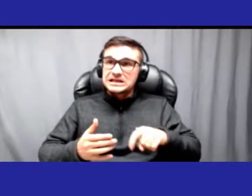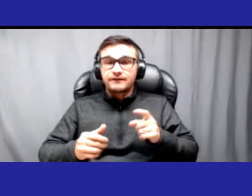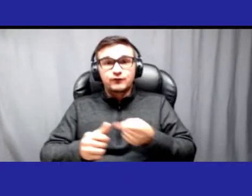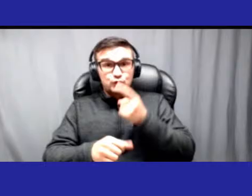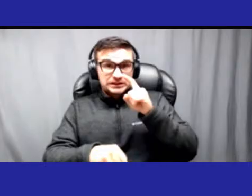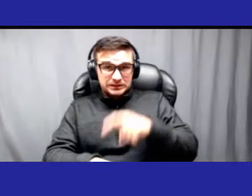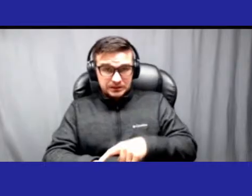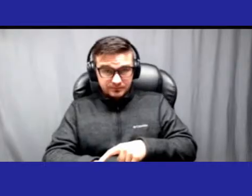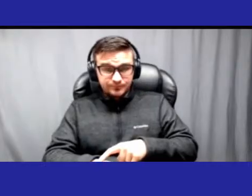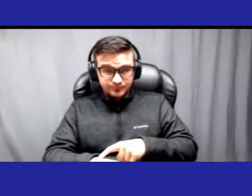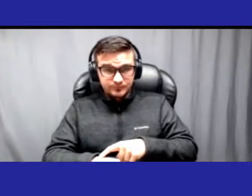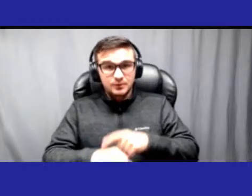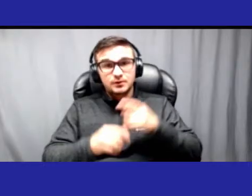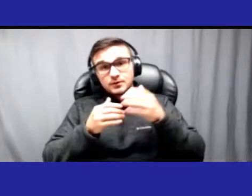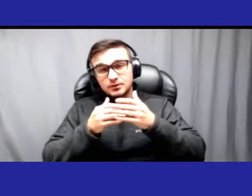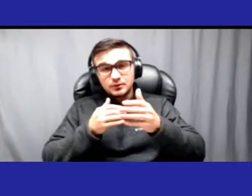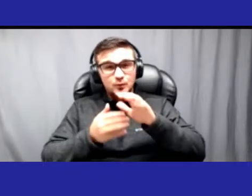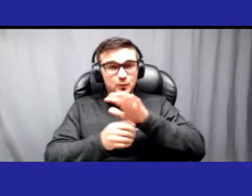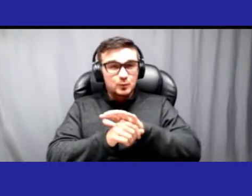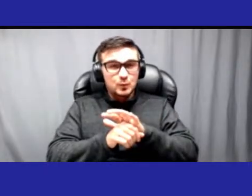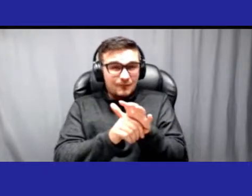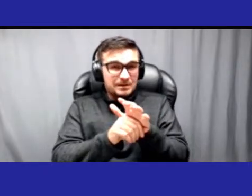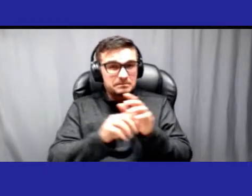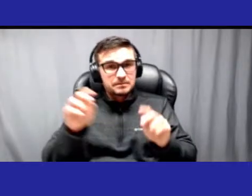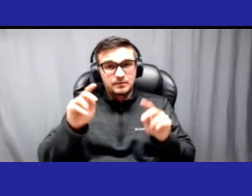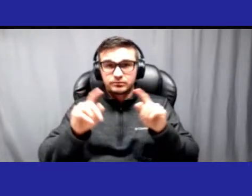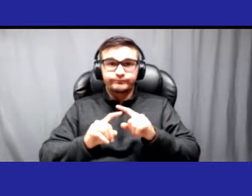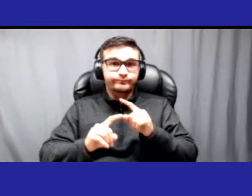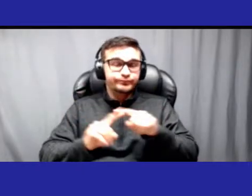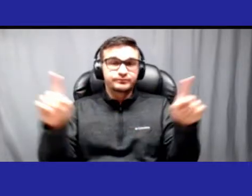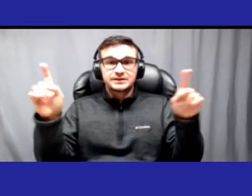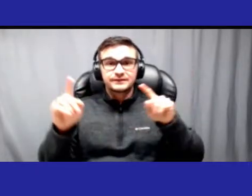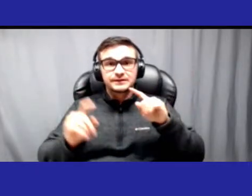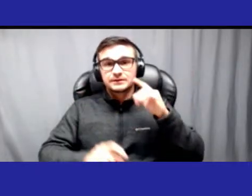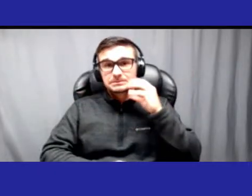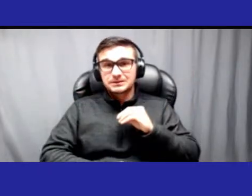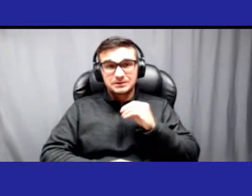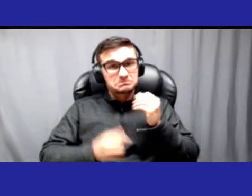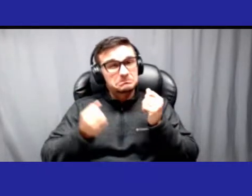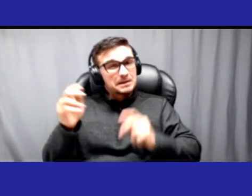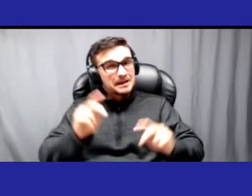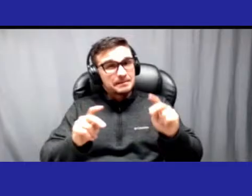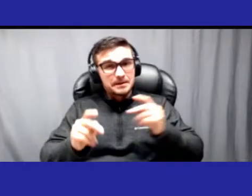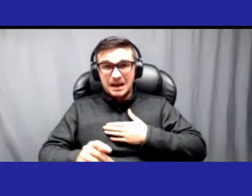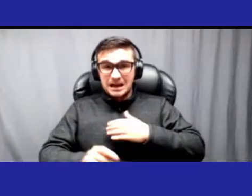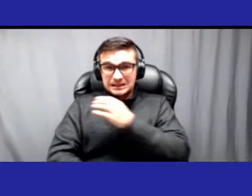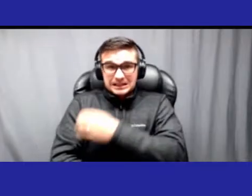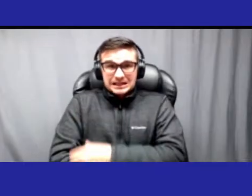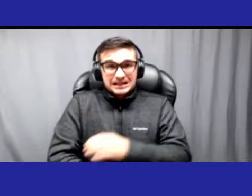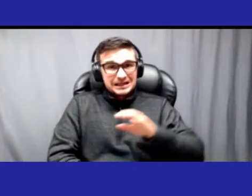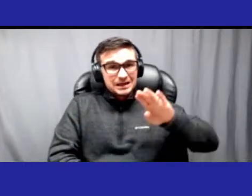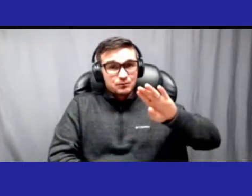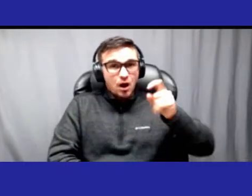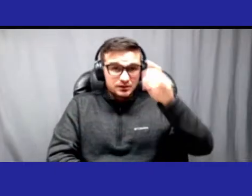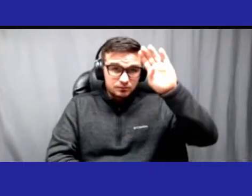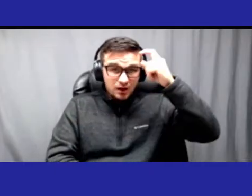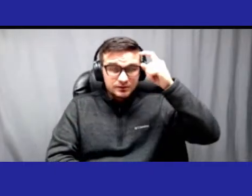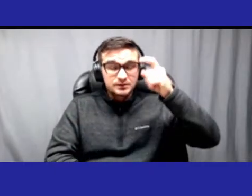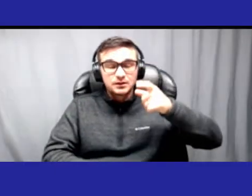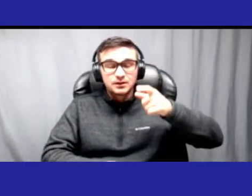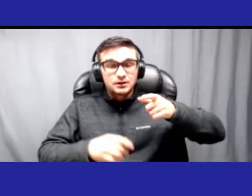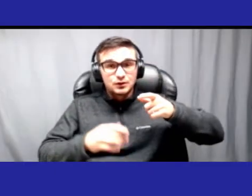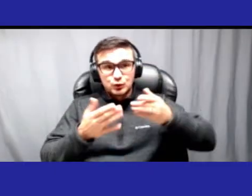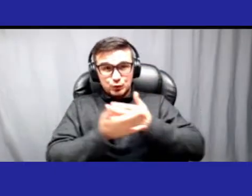Throughout COVID, I think people had a different experience. I can't tell you the number of people in my clinic in the Bronx that tell me the reason they're there when I see them as a new patient is because they had a